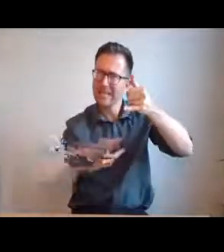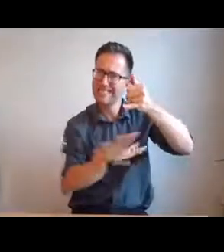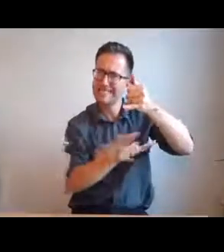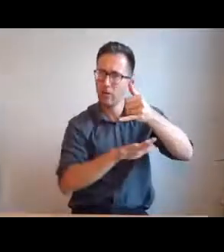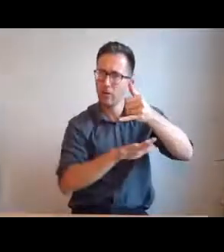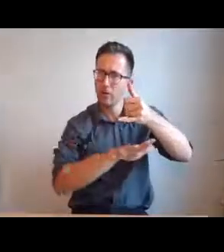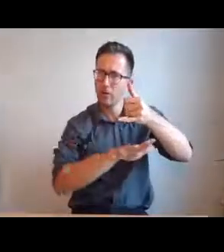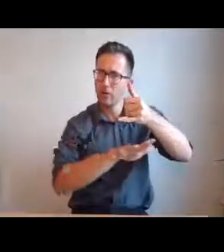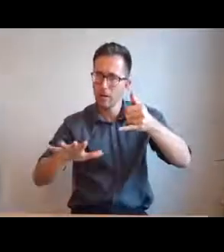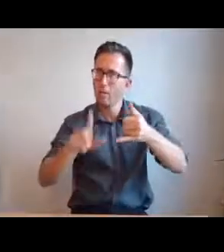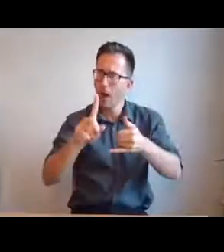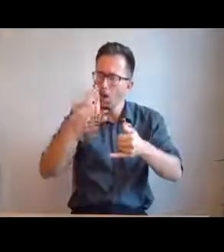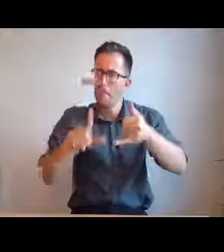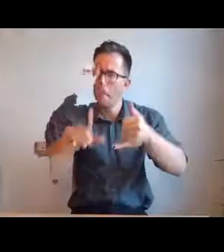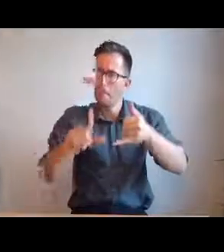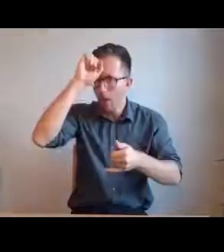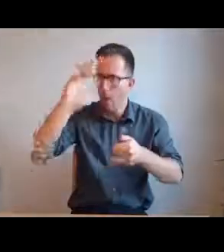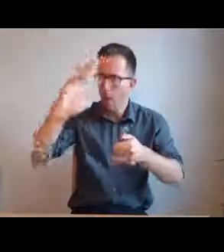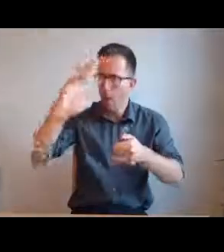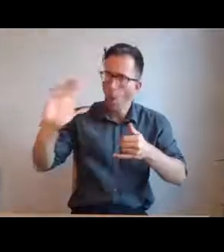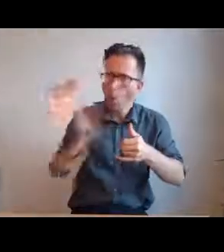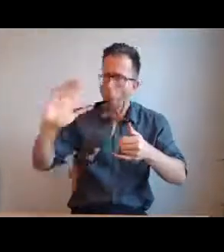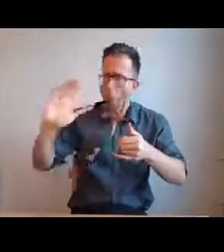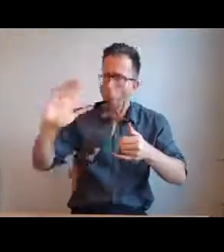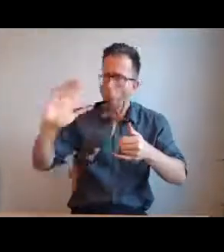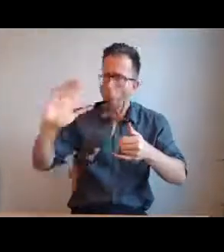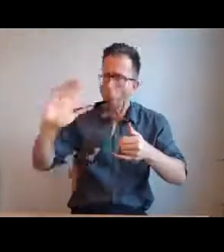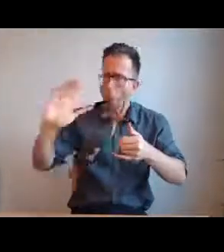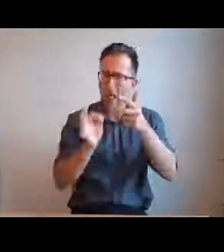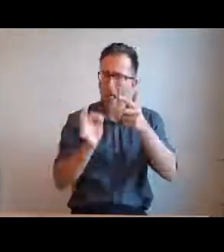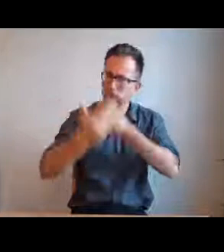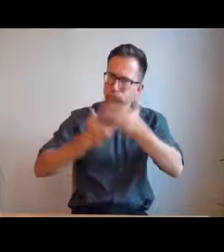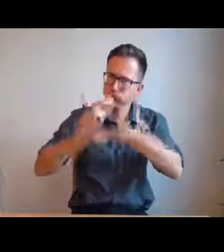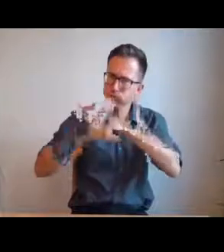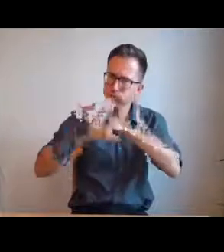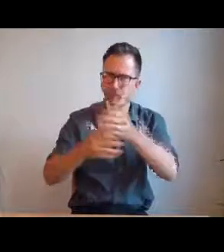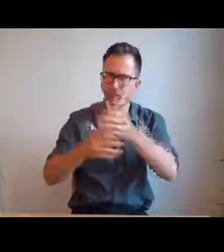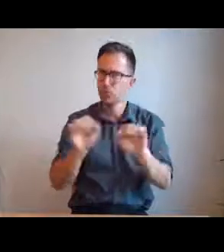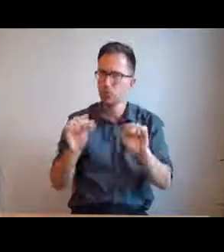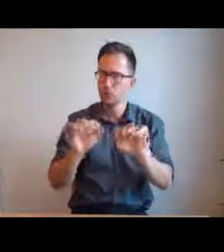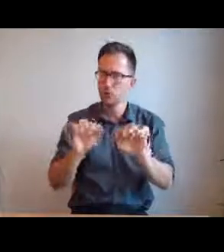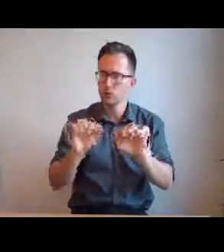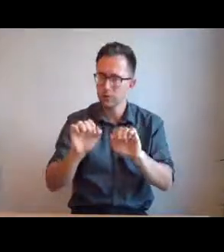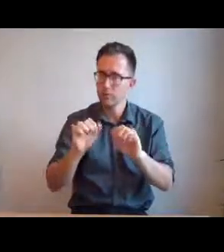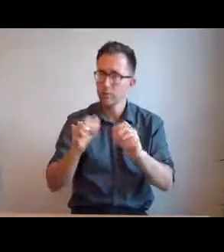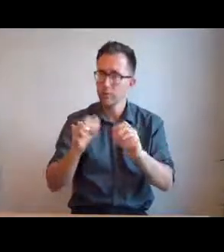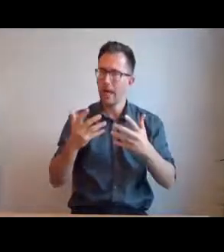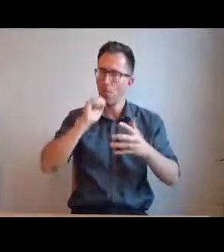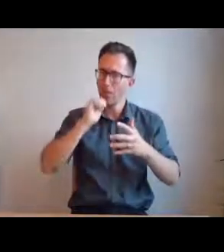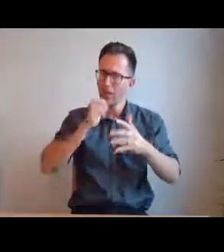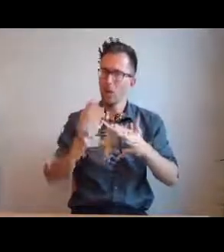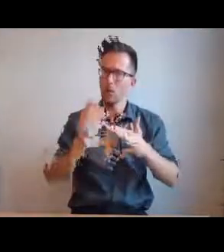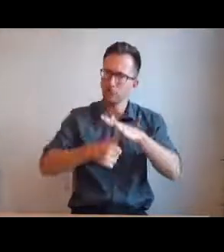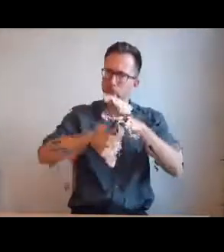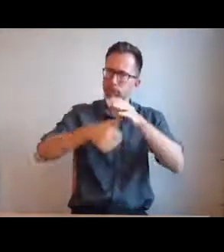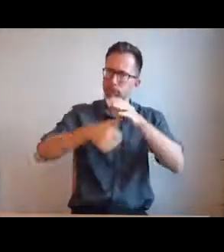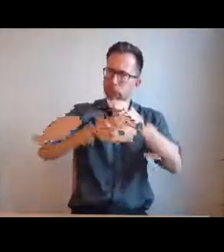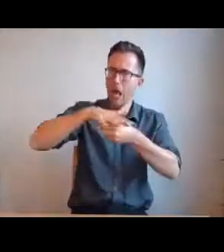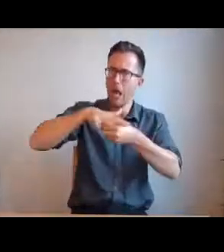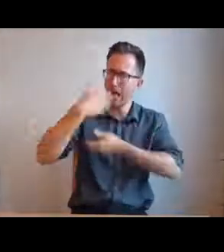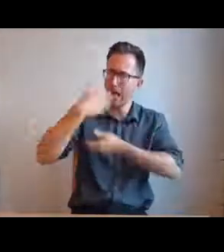every proposed refinement. Rather, we're going to try and provide you with an overview of some of the more notable refinements made to our